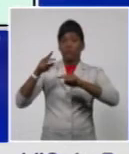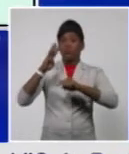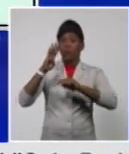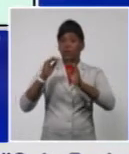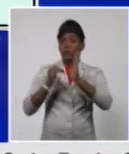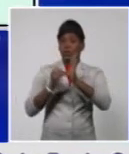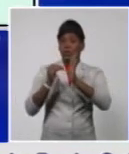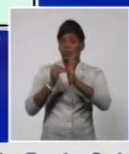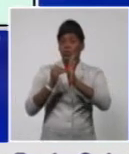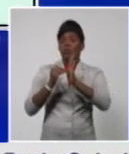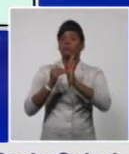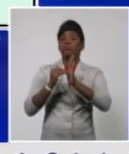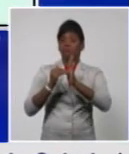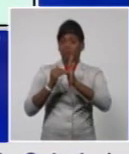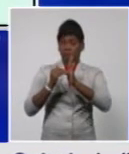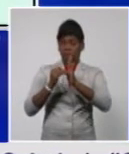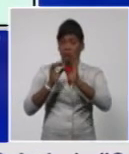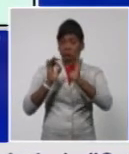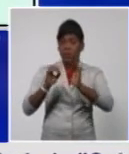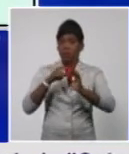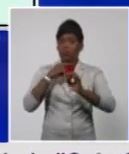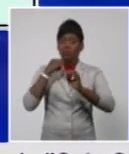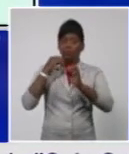4,846,000 cases. Yesterday,